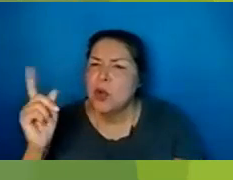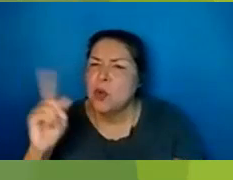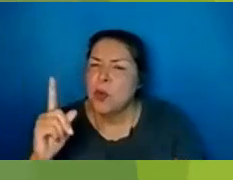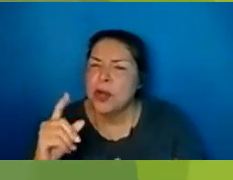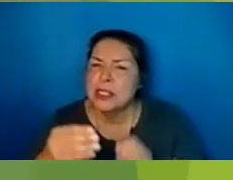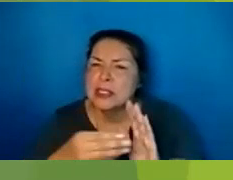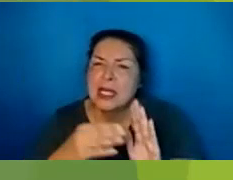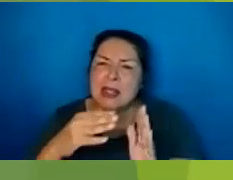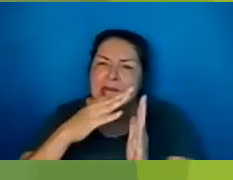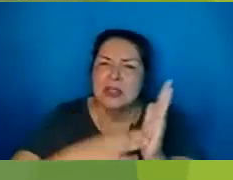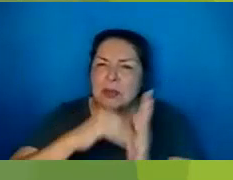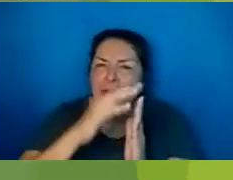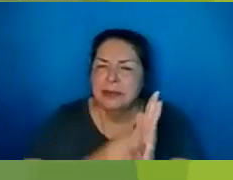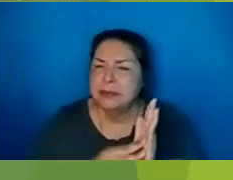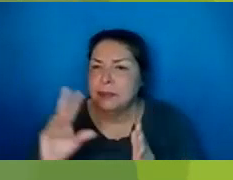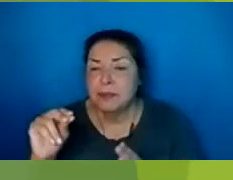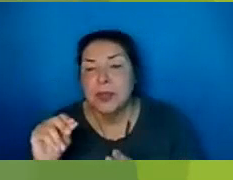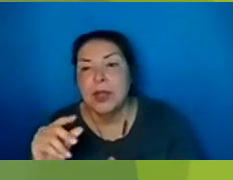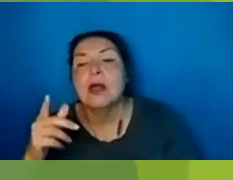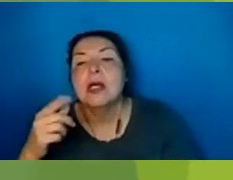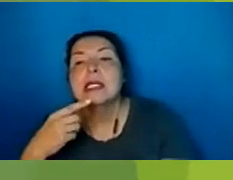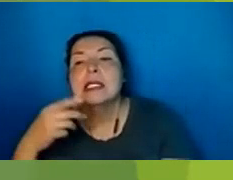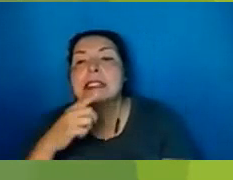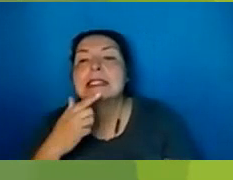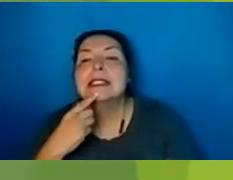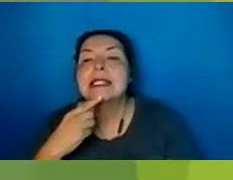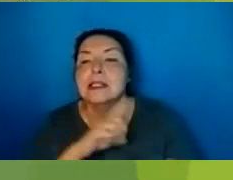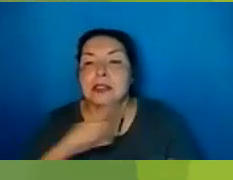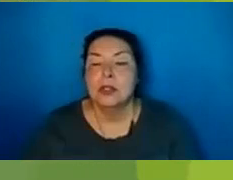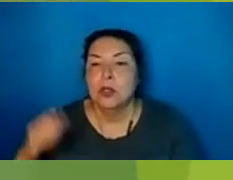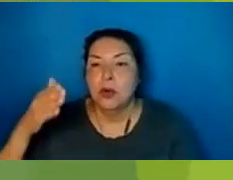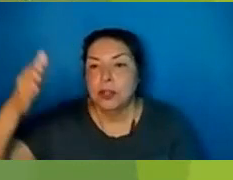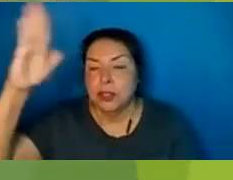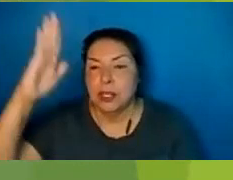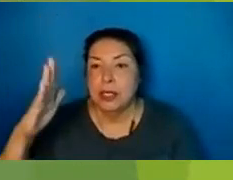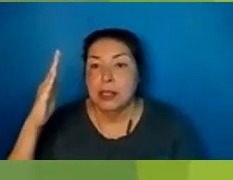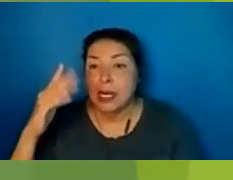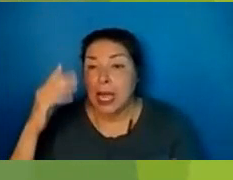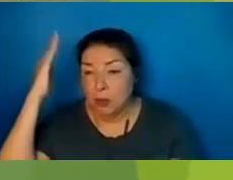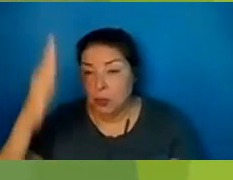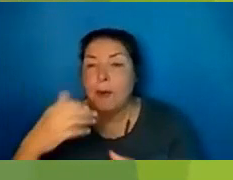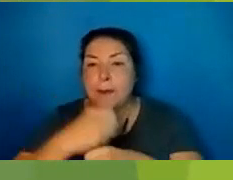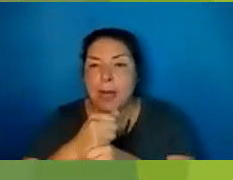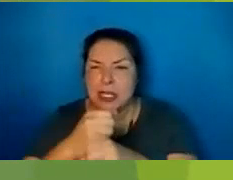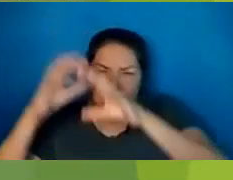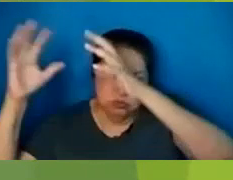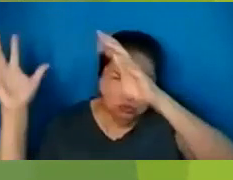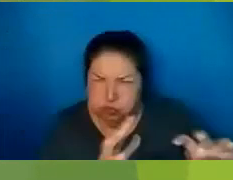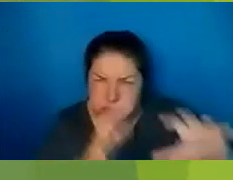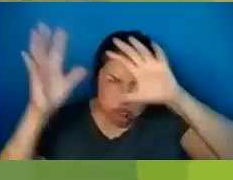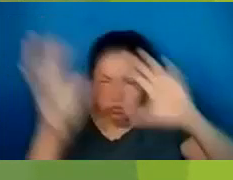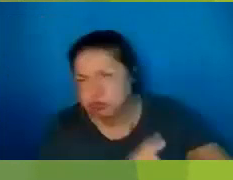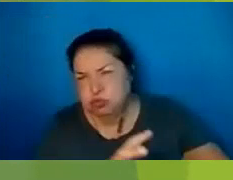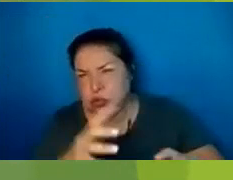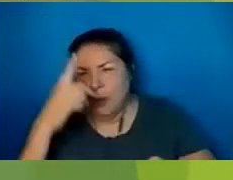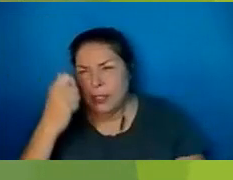it? Therefore, thus says the Lord God, I will make a violent wind break out in my wrath. I will also,